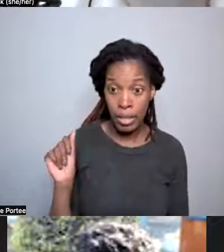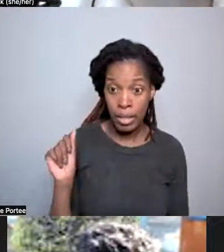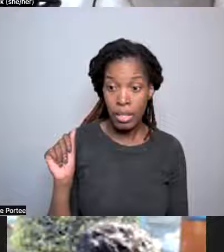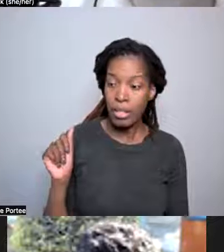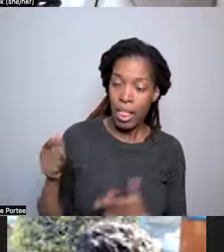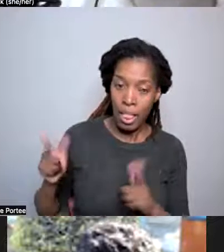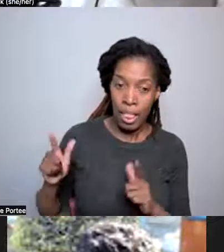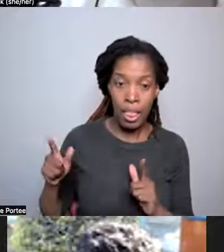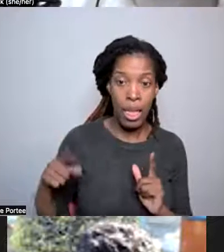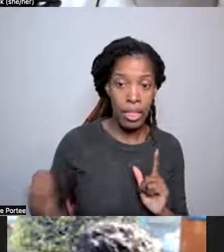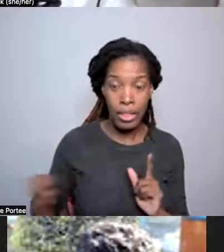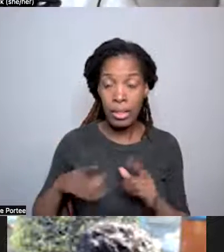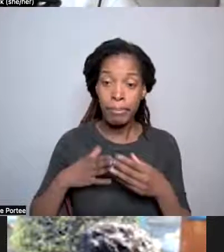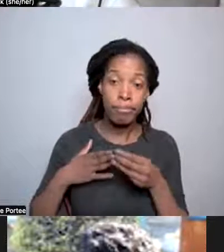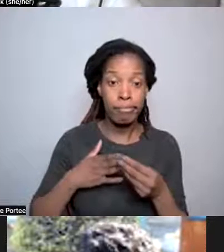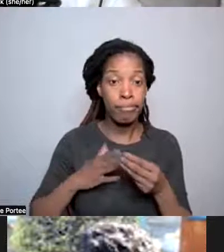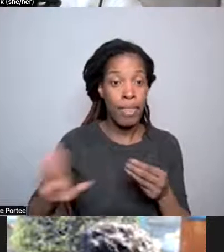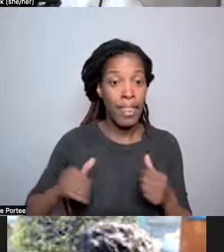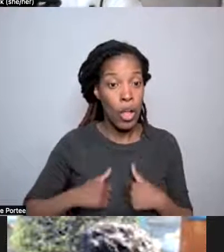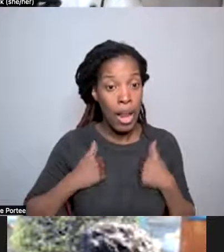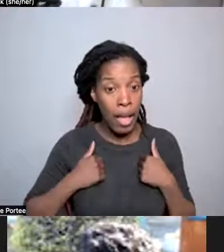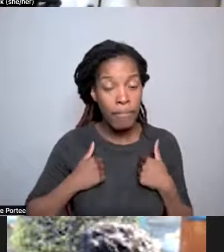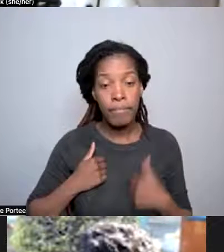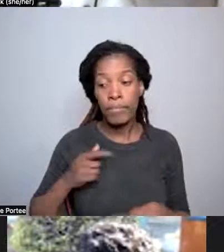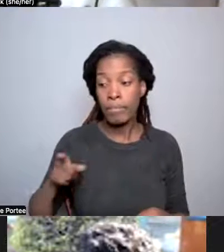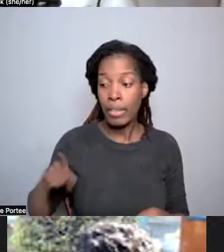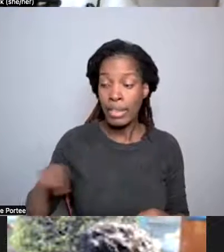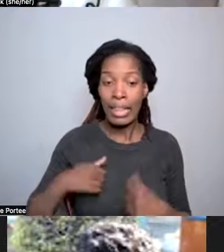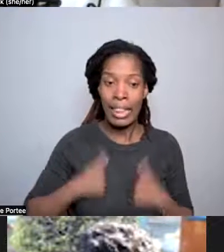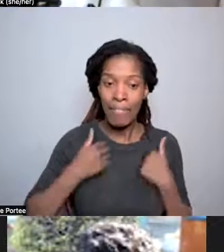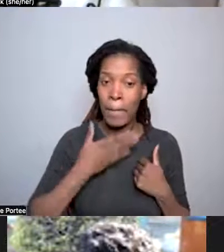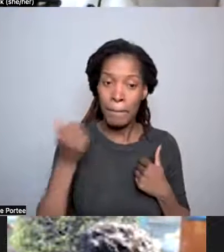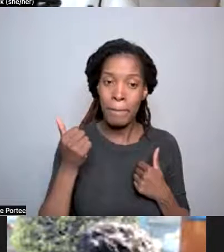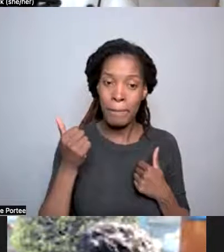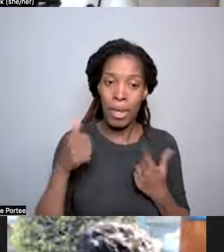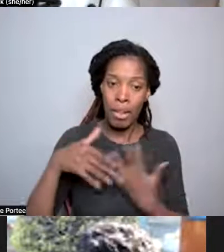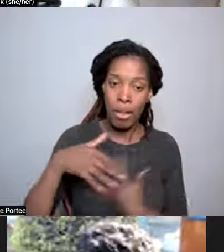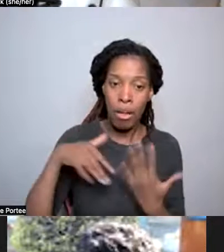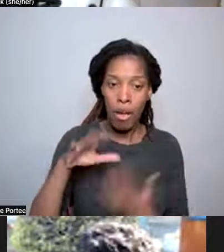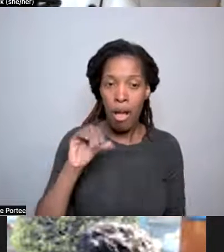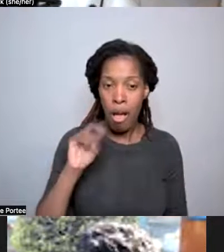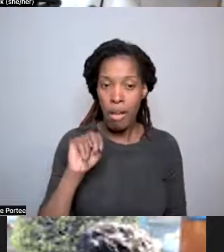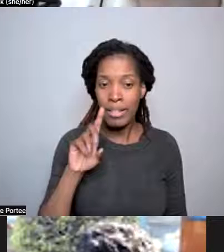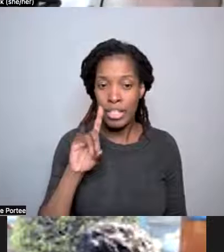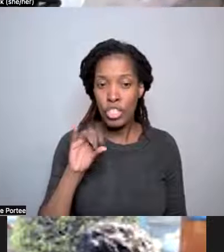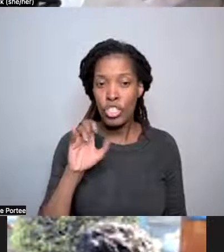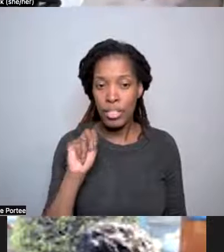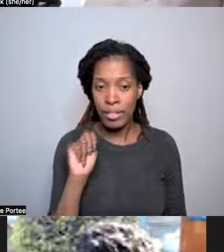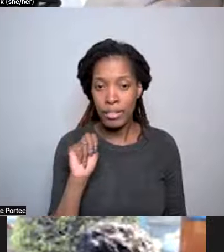decent life, to live in better conditions. So we proceed